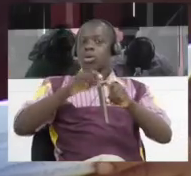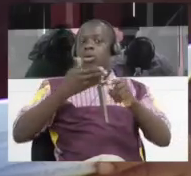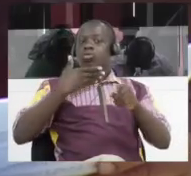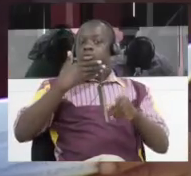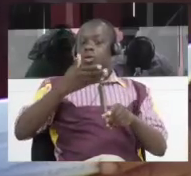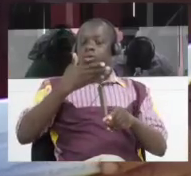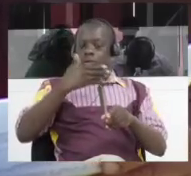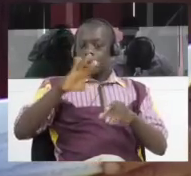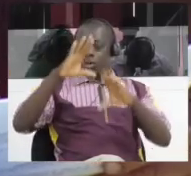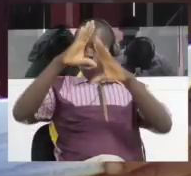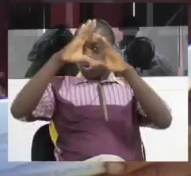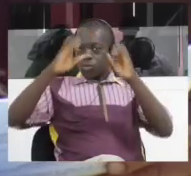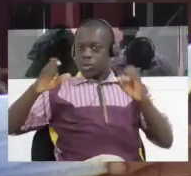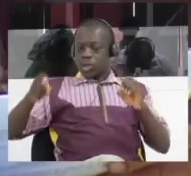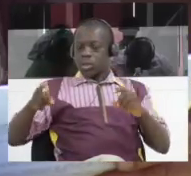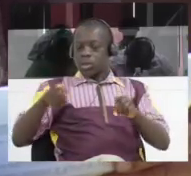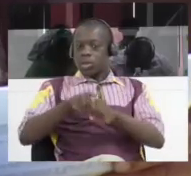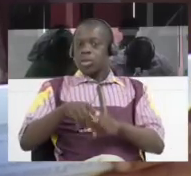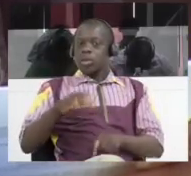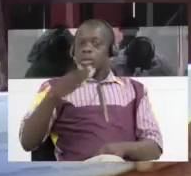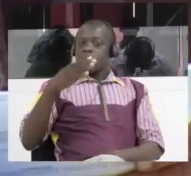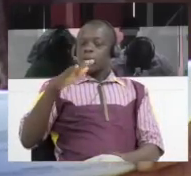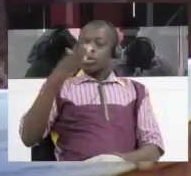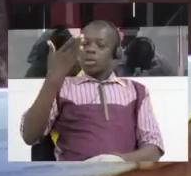officers. Did you ever make